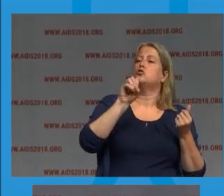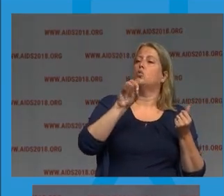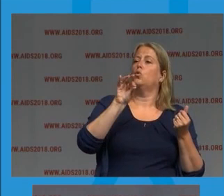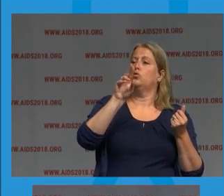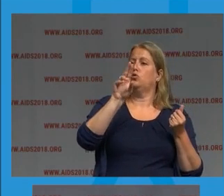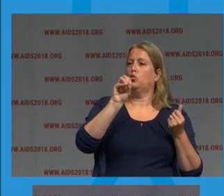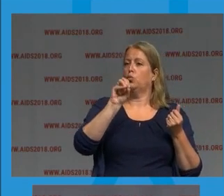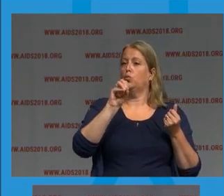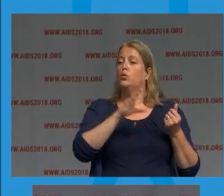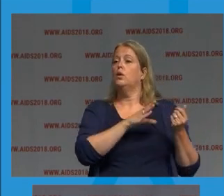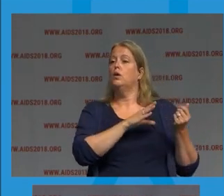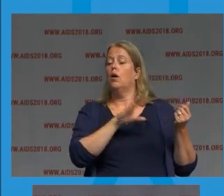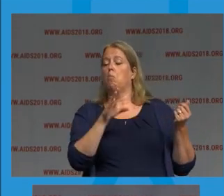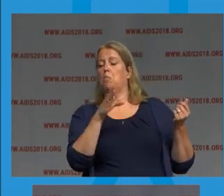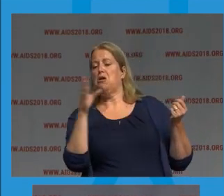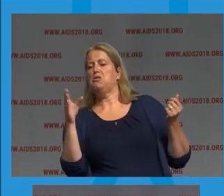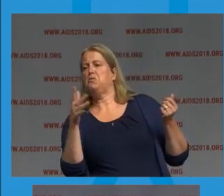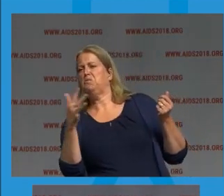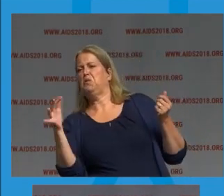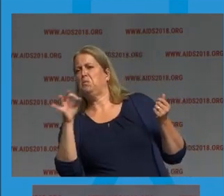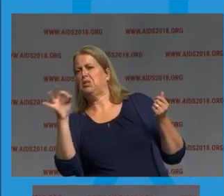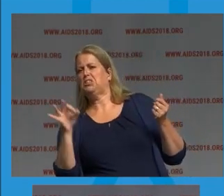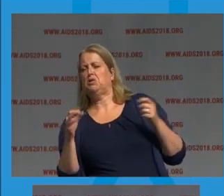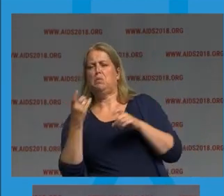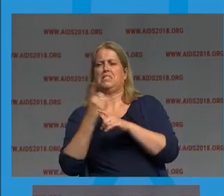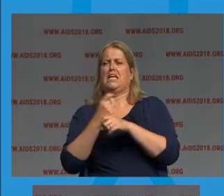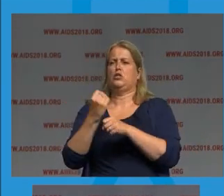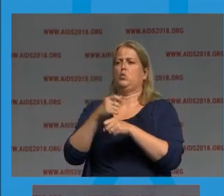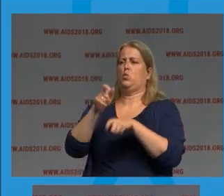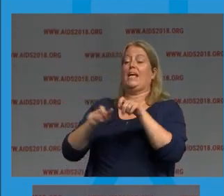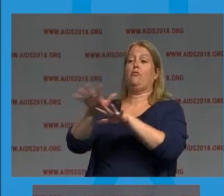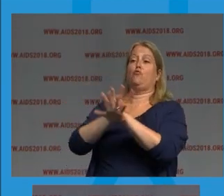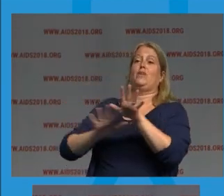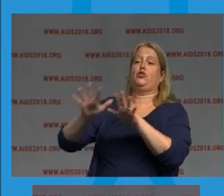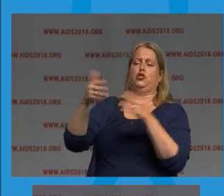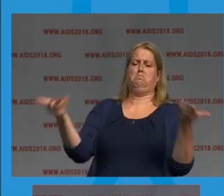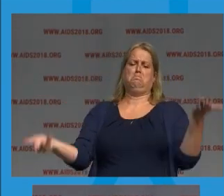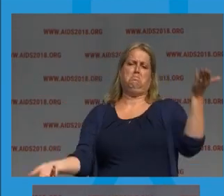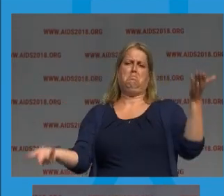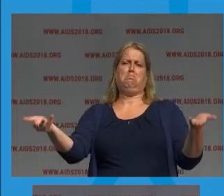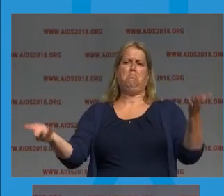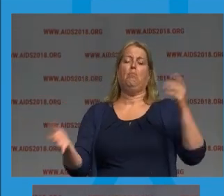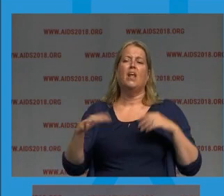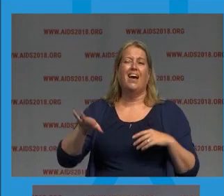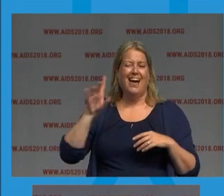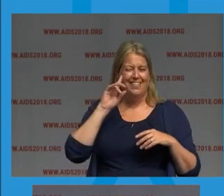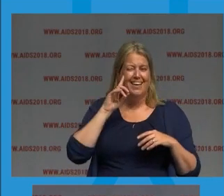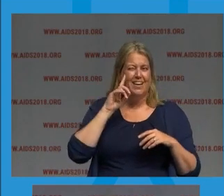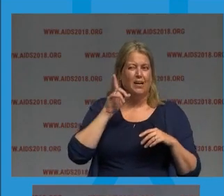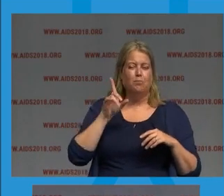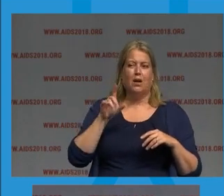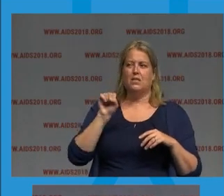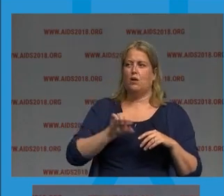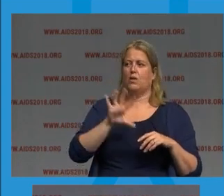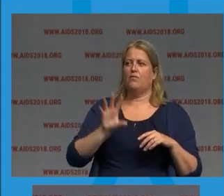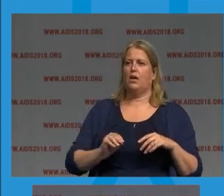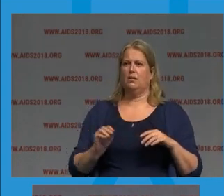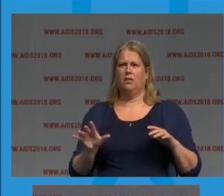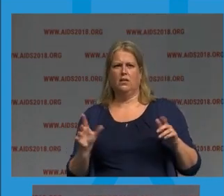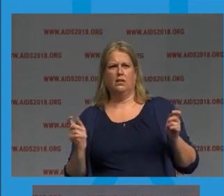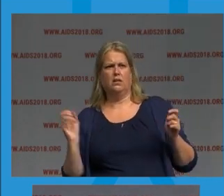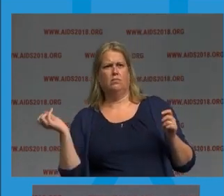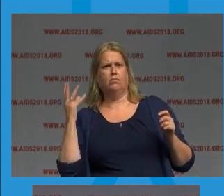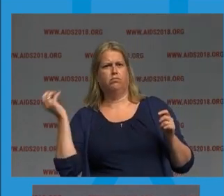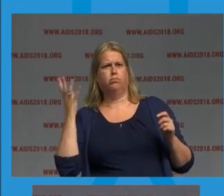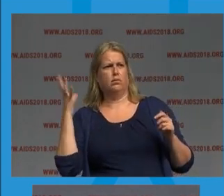infections attributable to sex work in the region. And I think even there in places like South Africa, do we want to close that